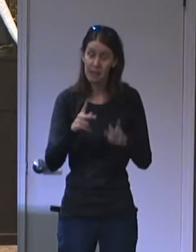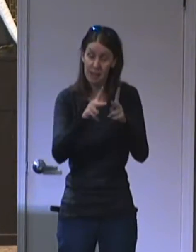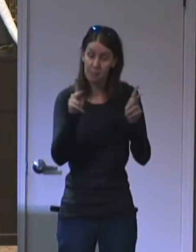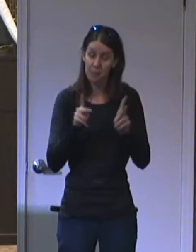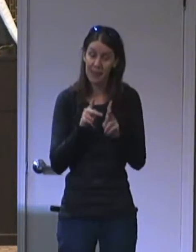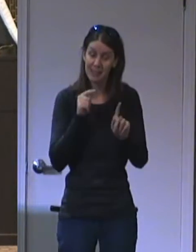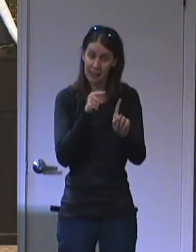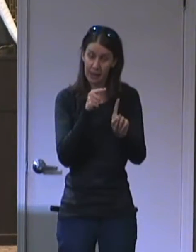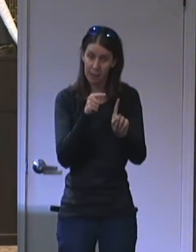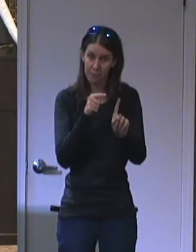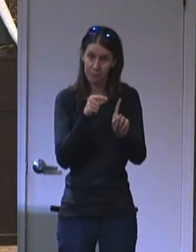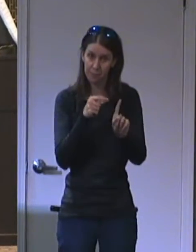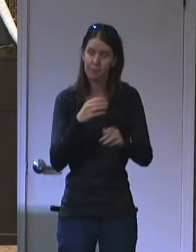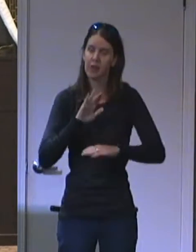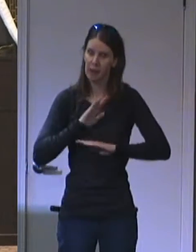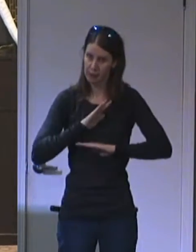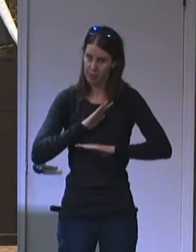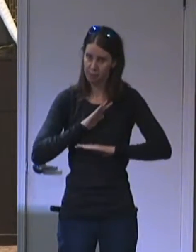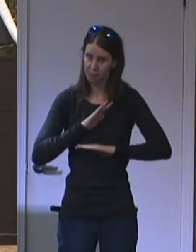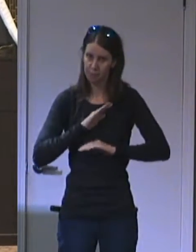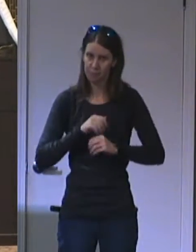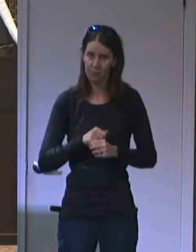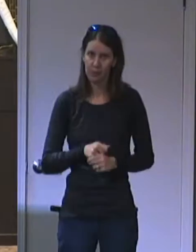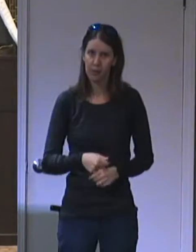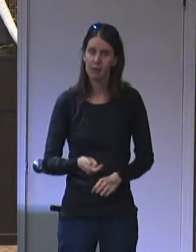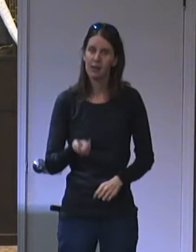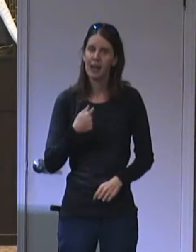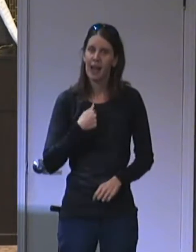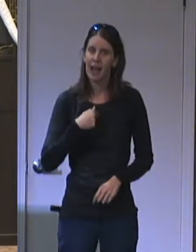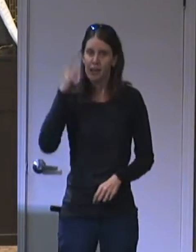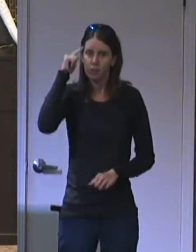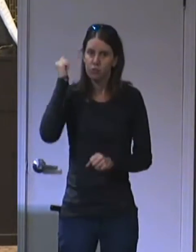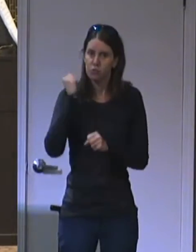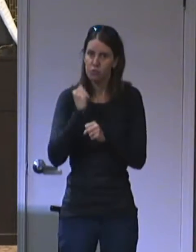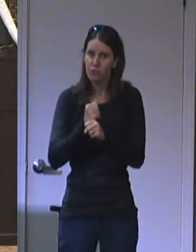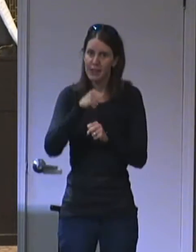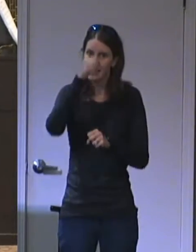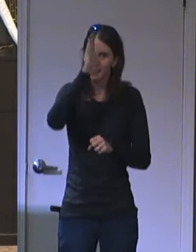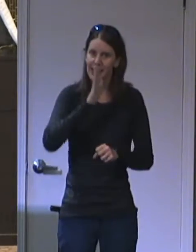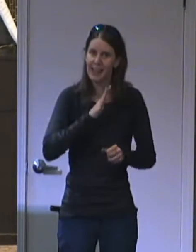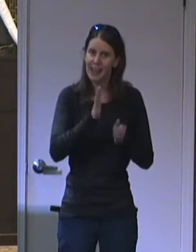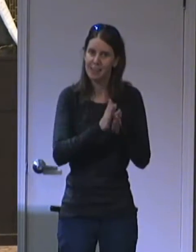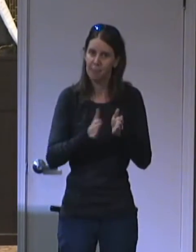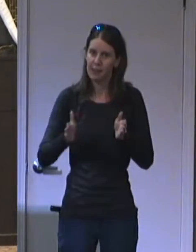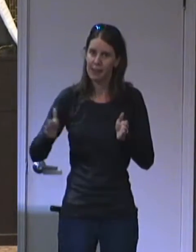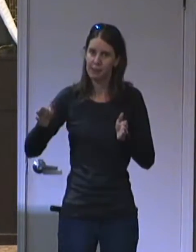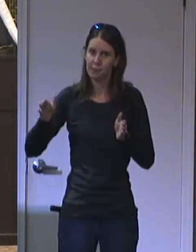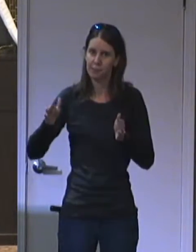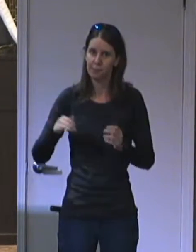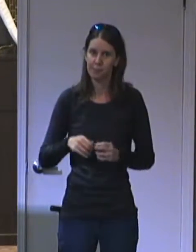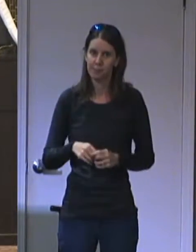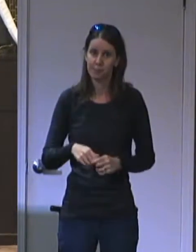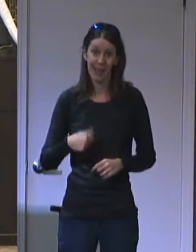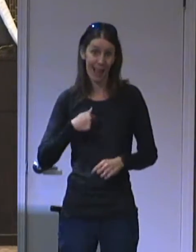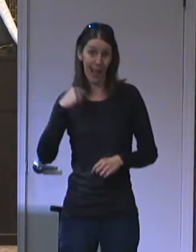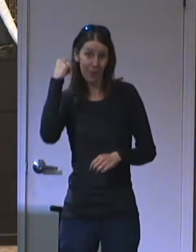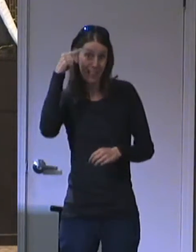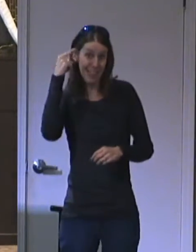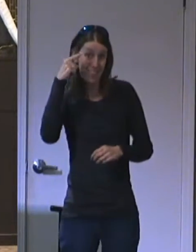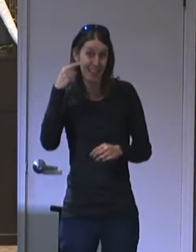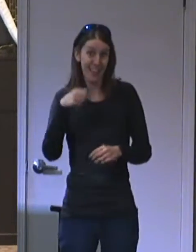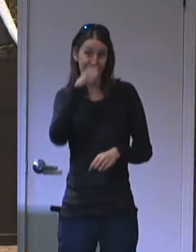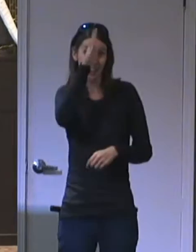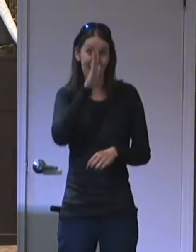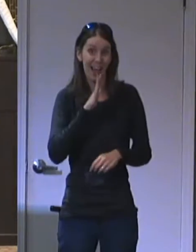am therewith to be content. He said, I trust God's plan. I thought I was